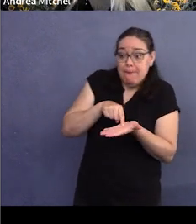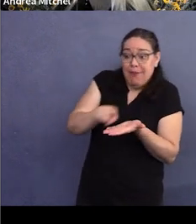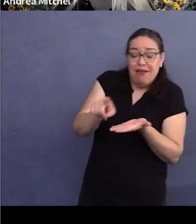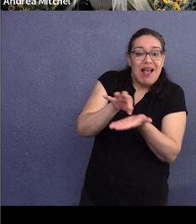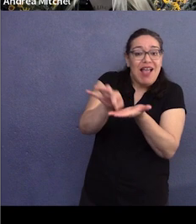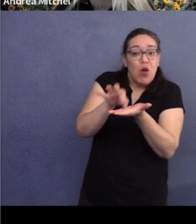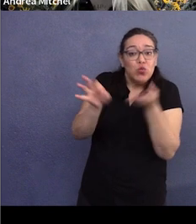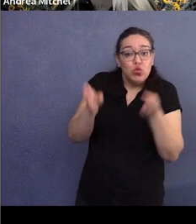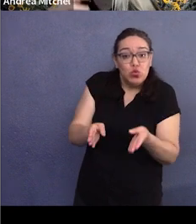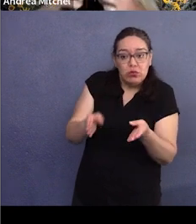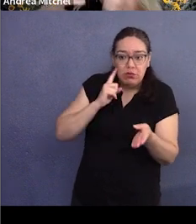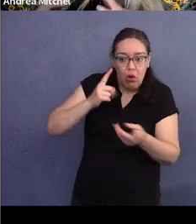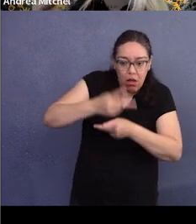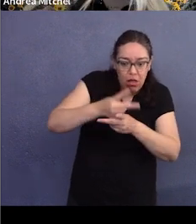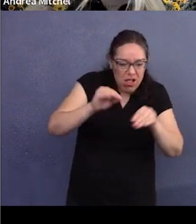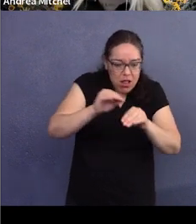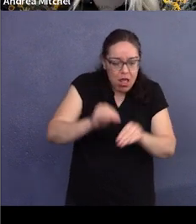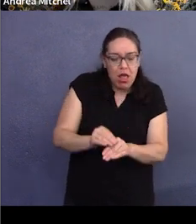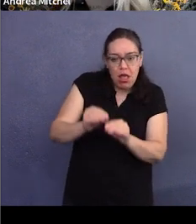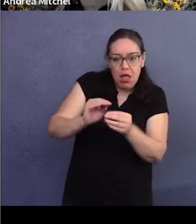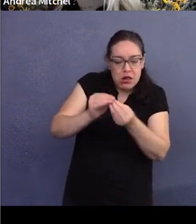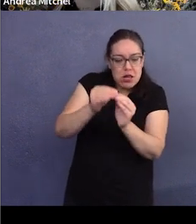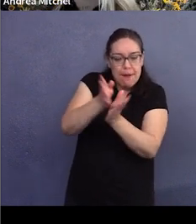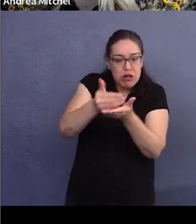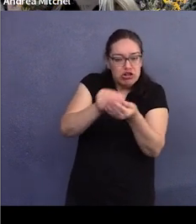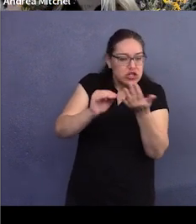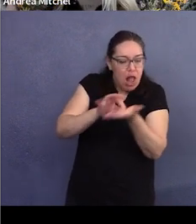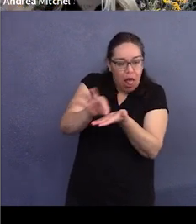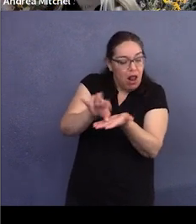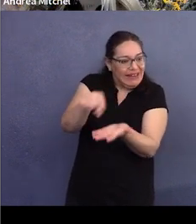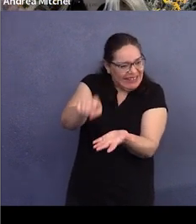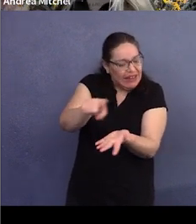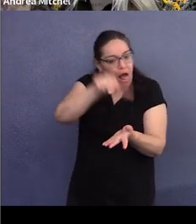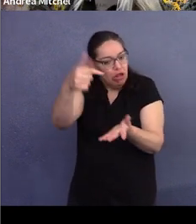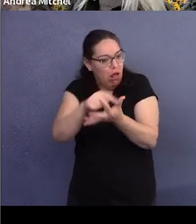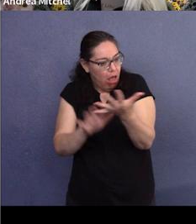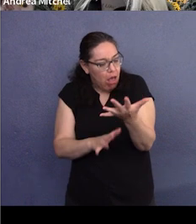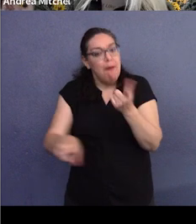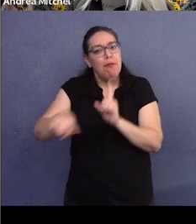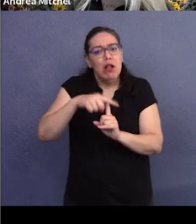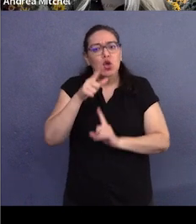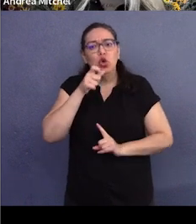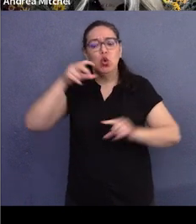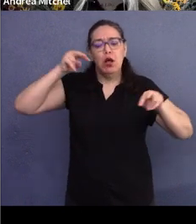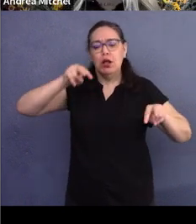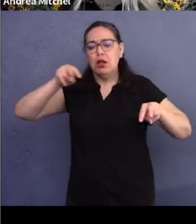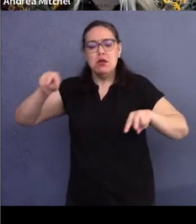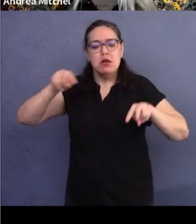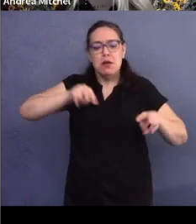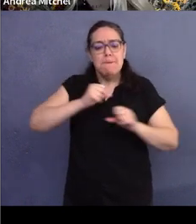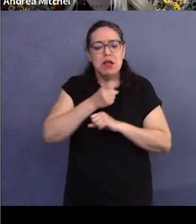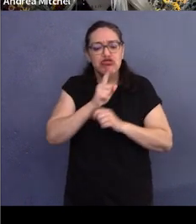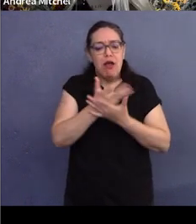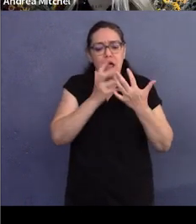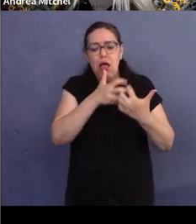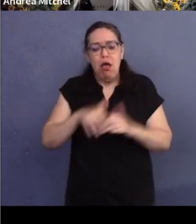care of your stuff. So there are other things that you need. And then you've got to have somebody to kind of oversee the whole project, to see what